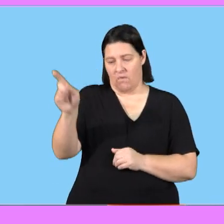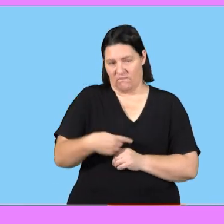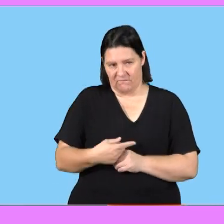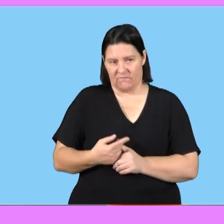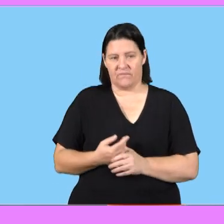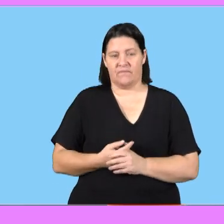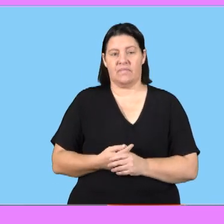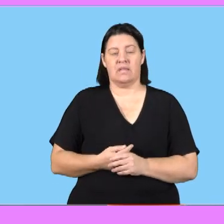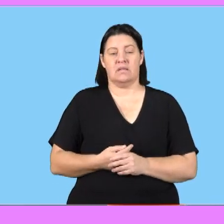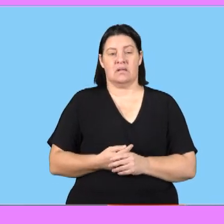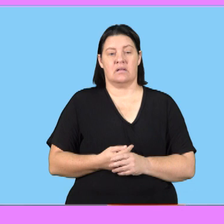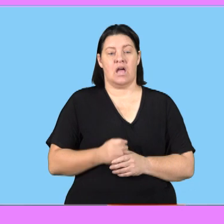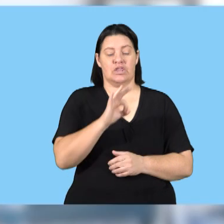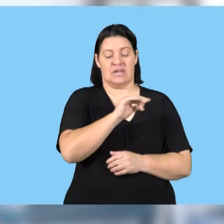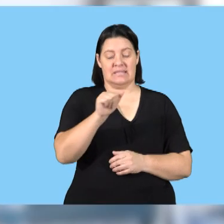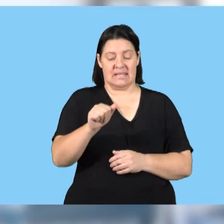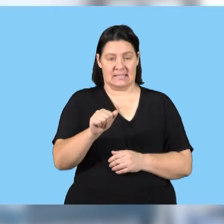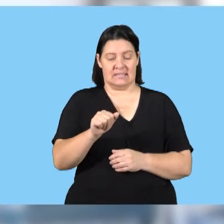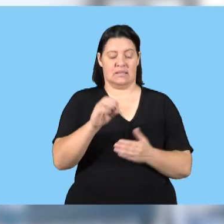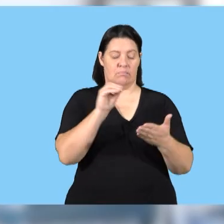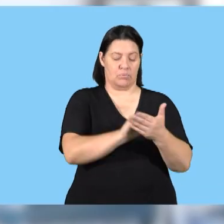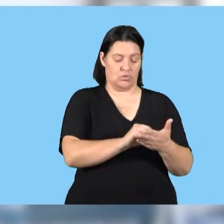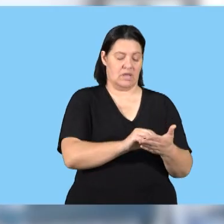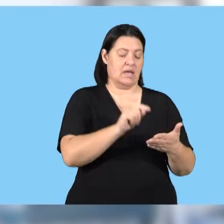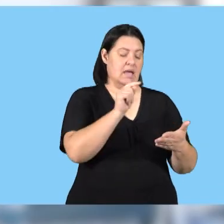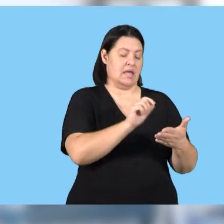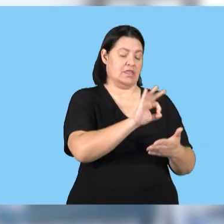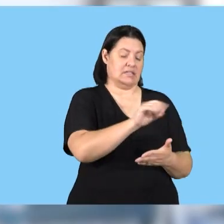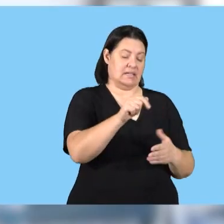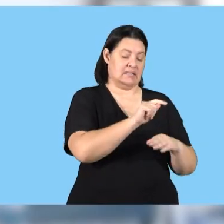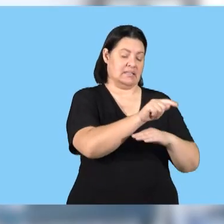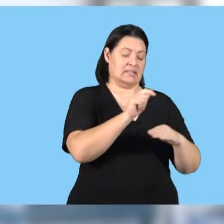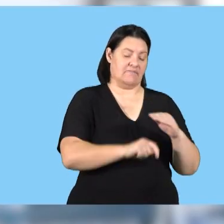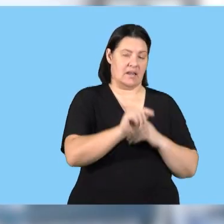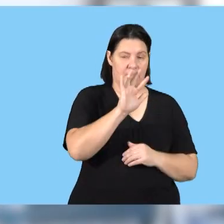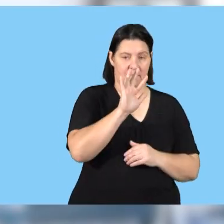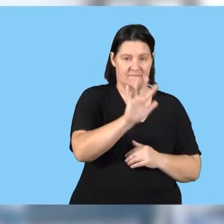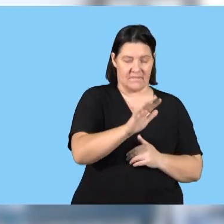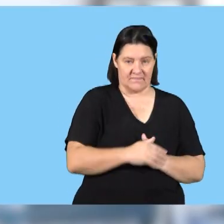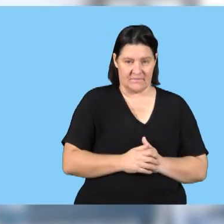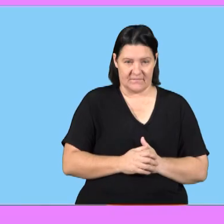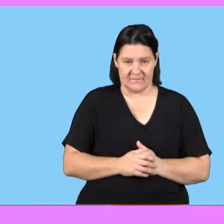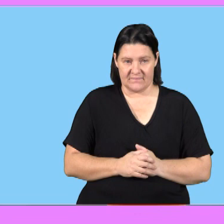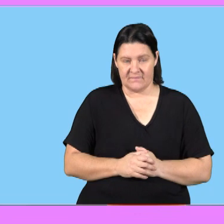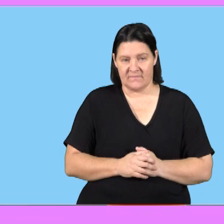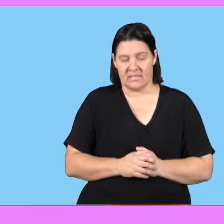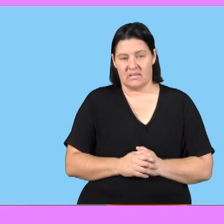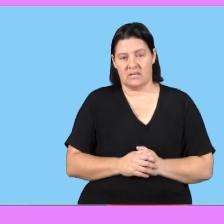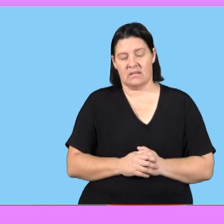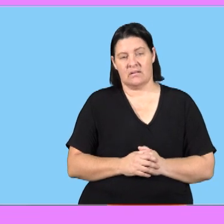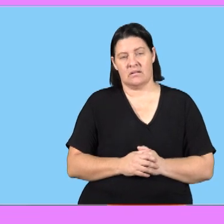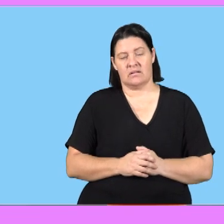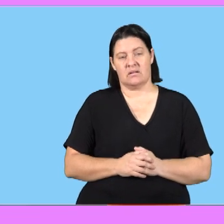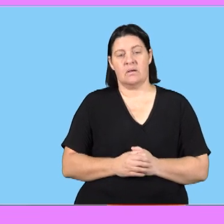will divide with square meter. Let's calculate together. We take 36, we divide it by 5,